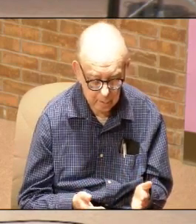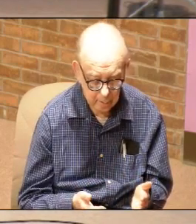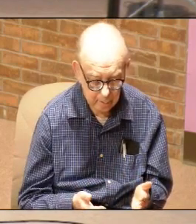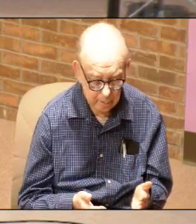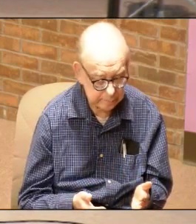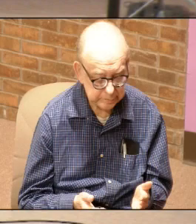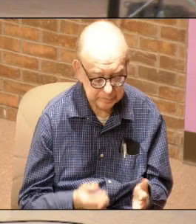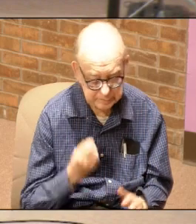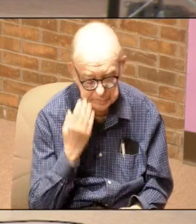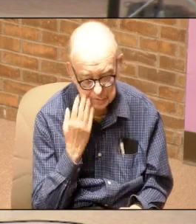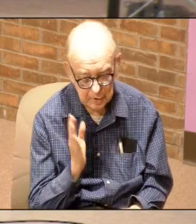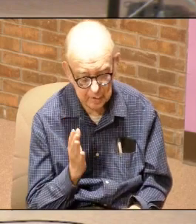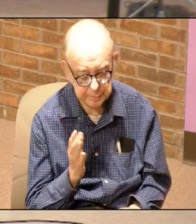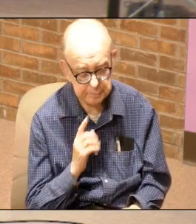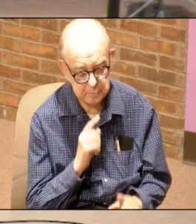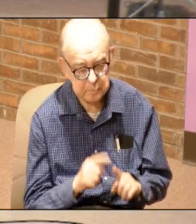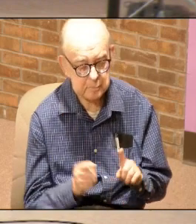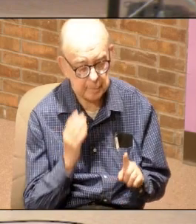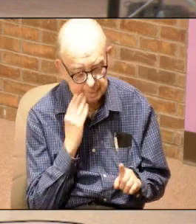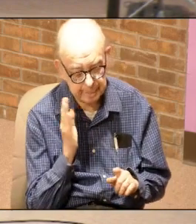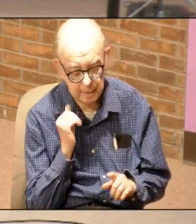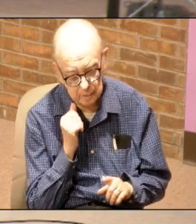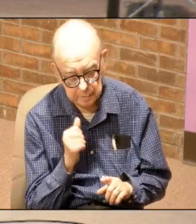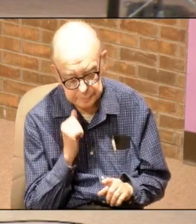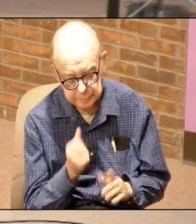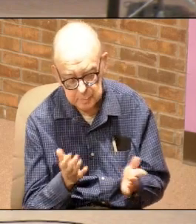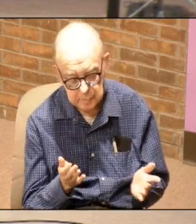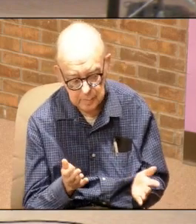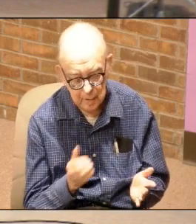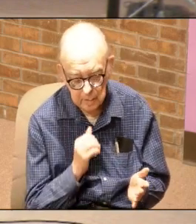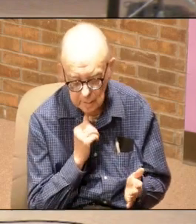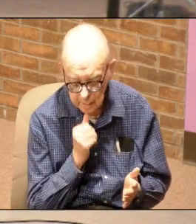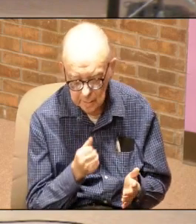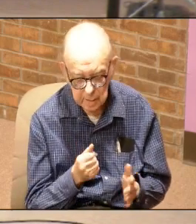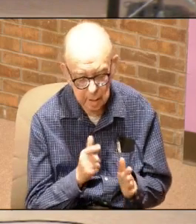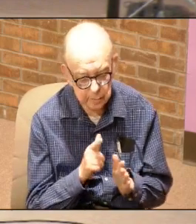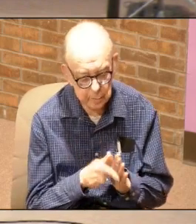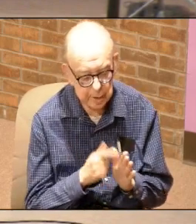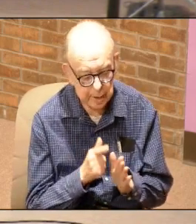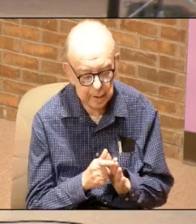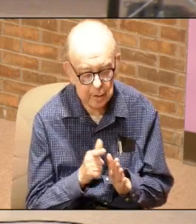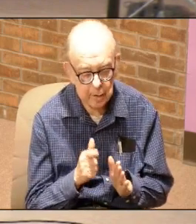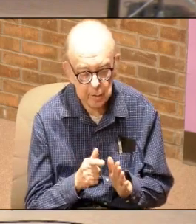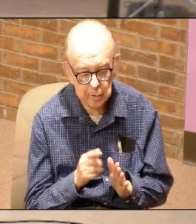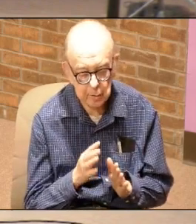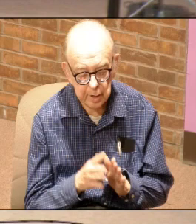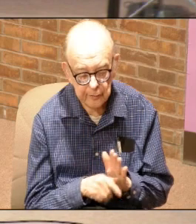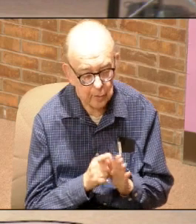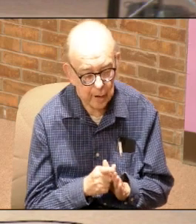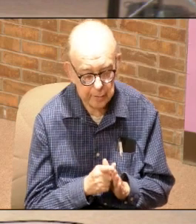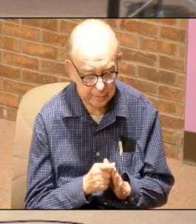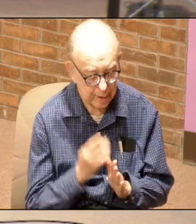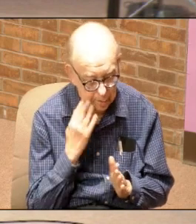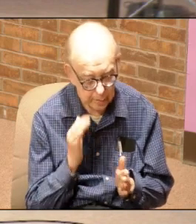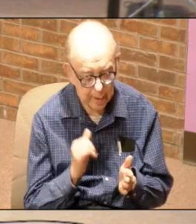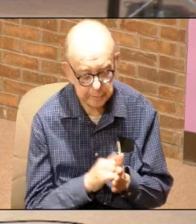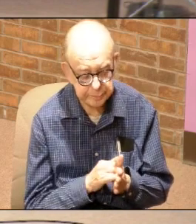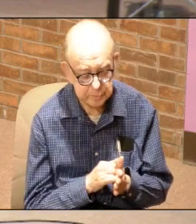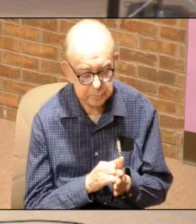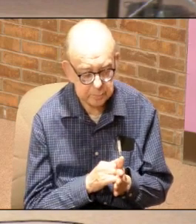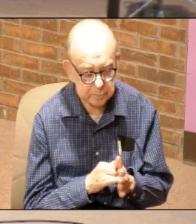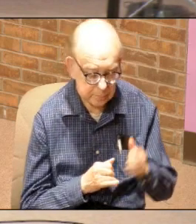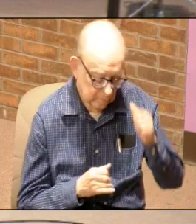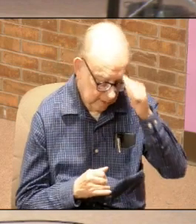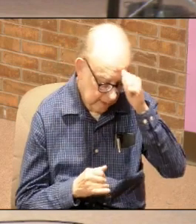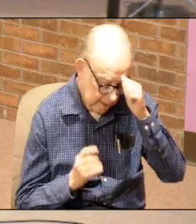I have no clue. But I know that it was every day. So it wasn't 24 hours. Okay? I know that much. Because